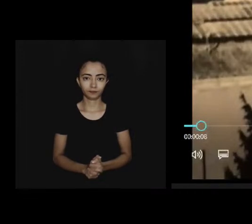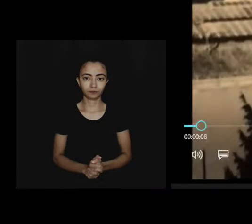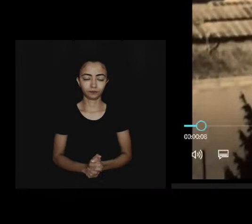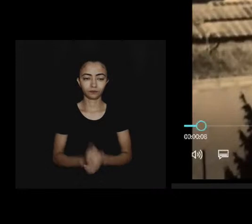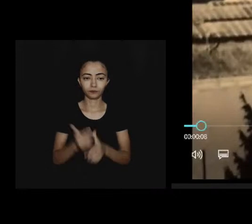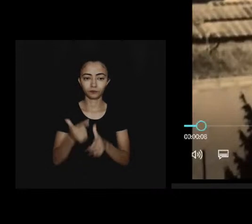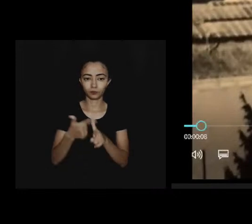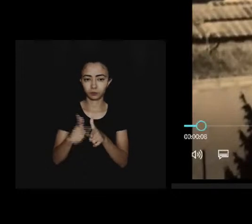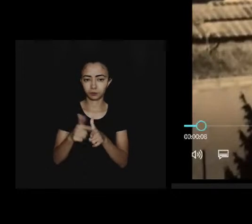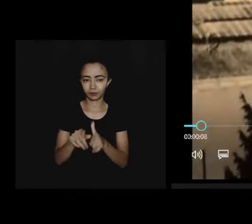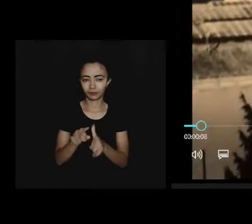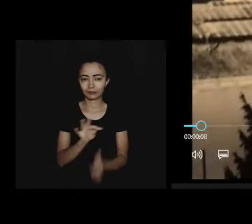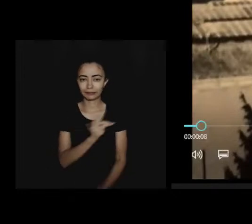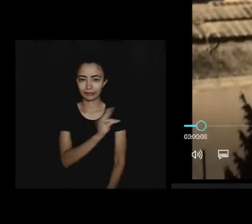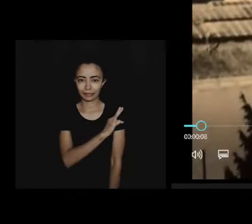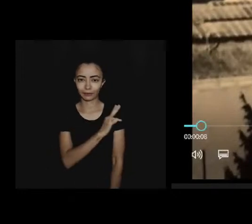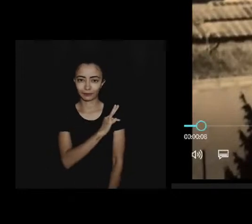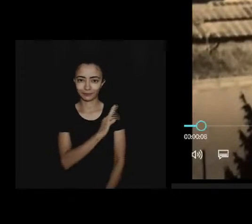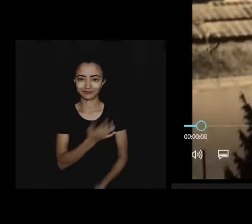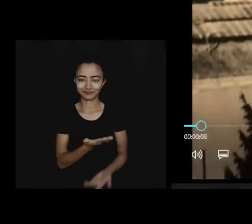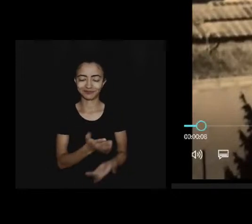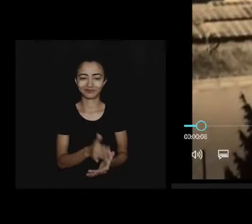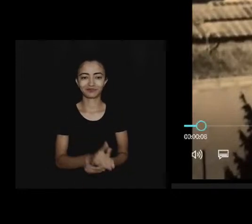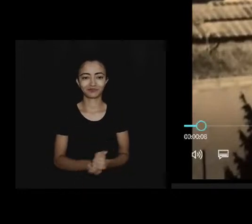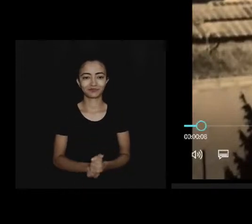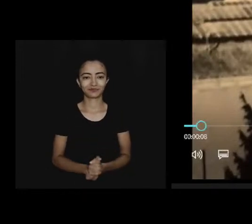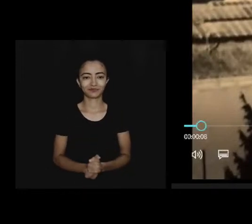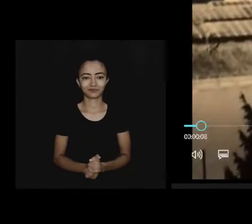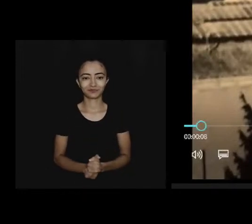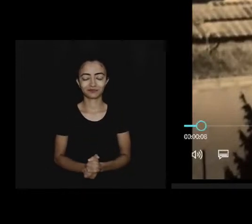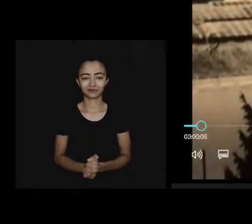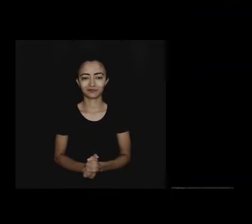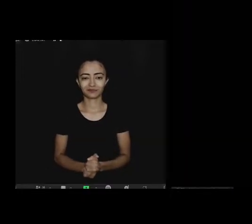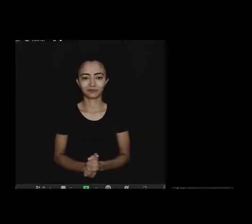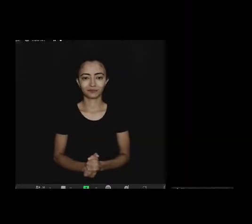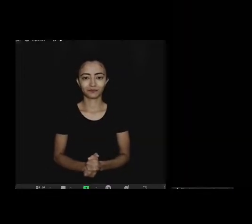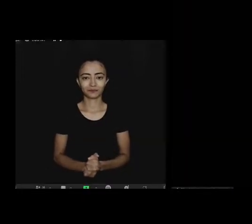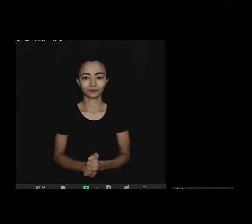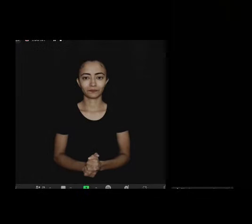We're having a bit of technical difficulties.